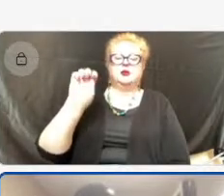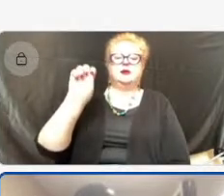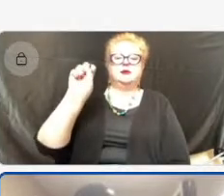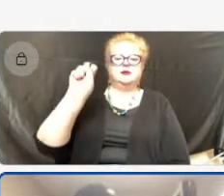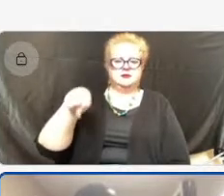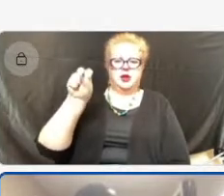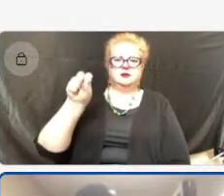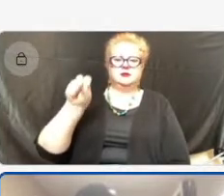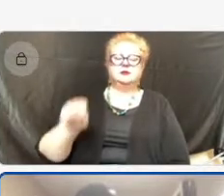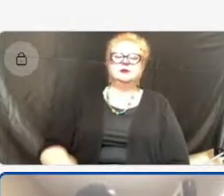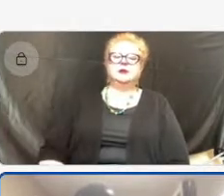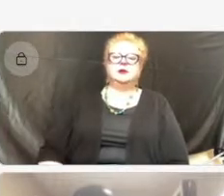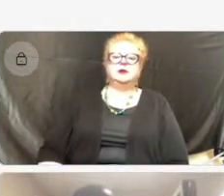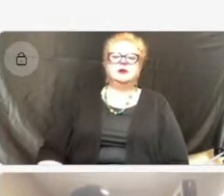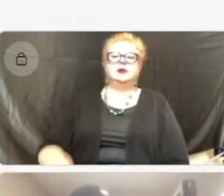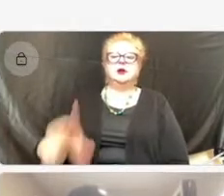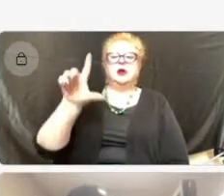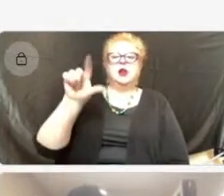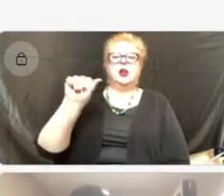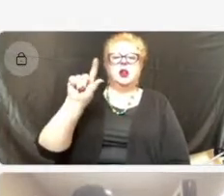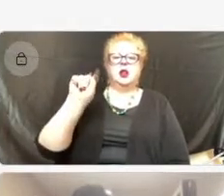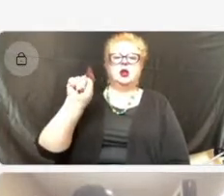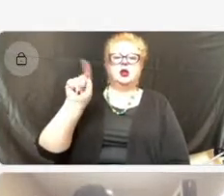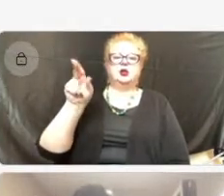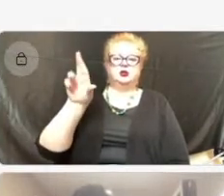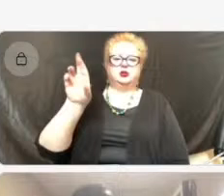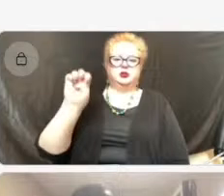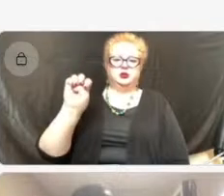Yes. Latour?